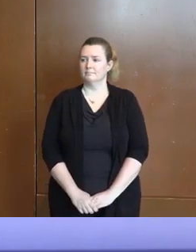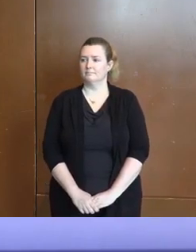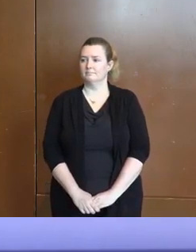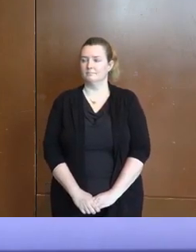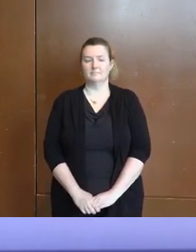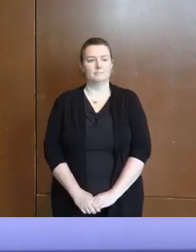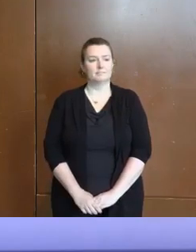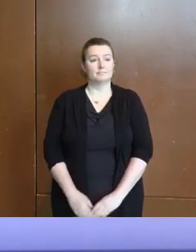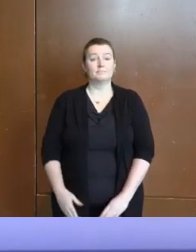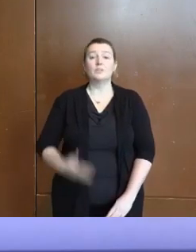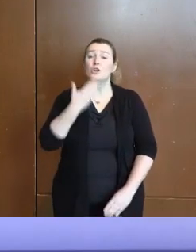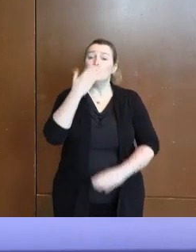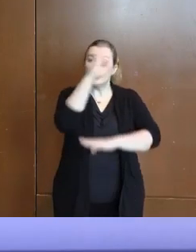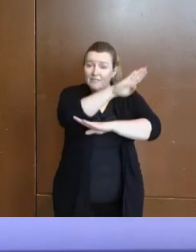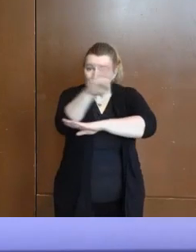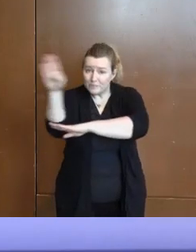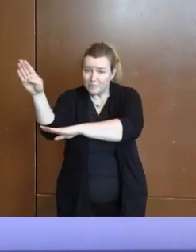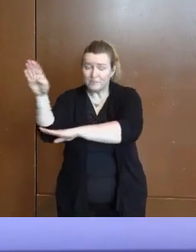Good afternoon.